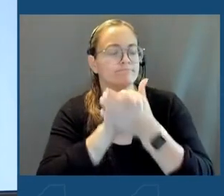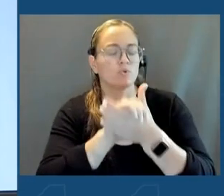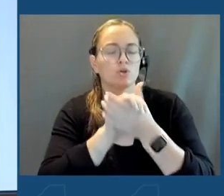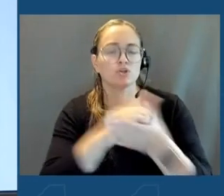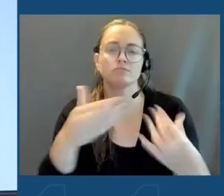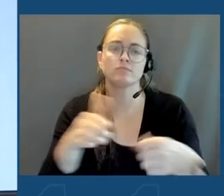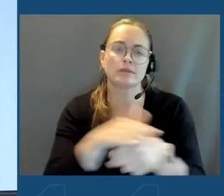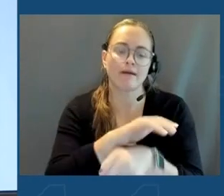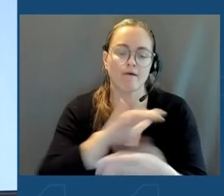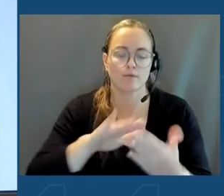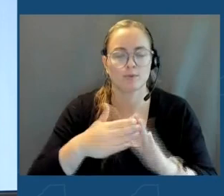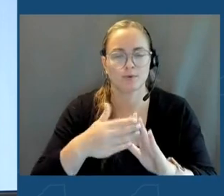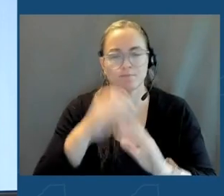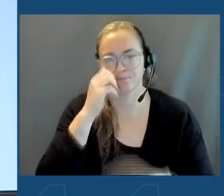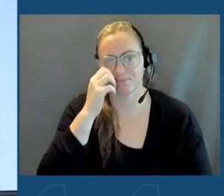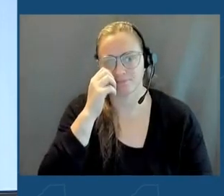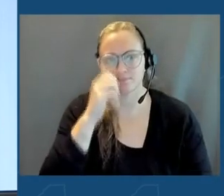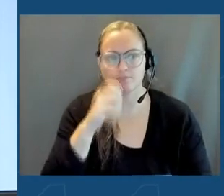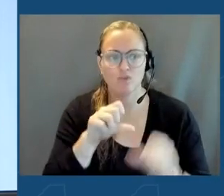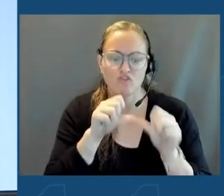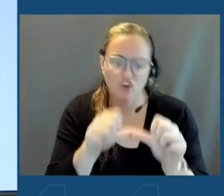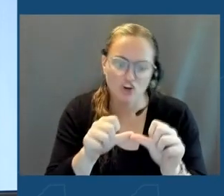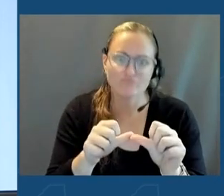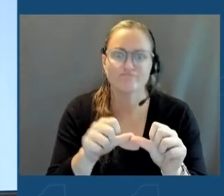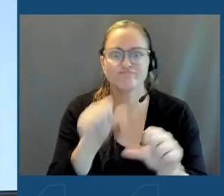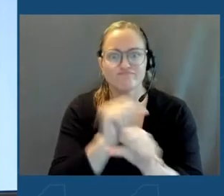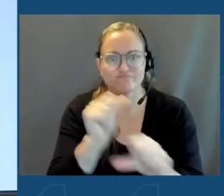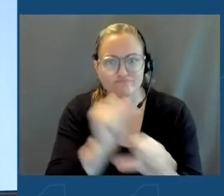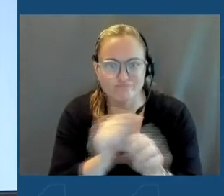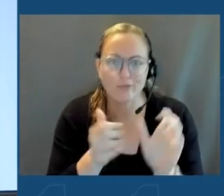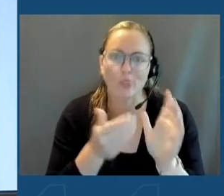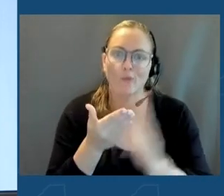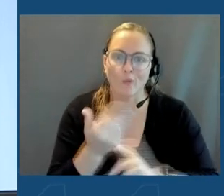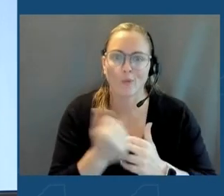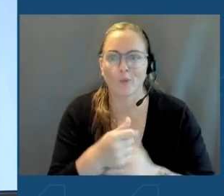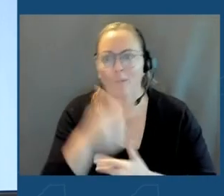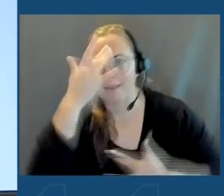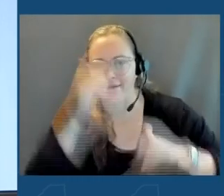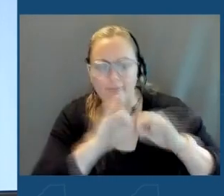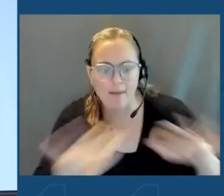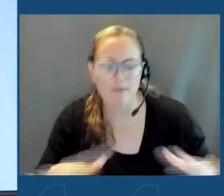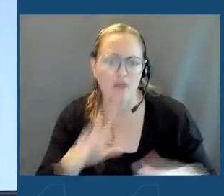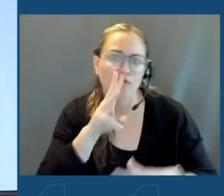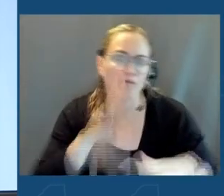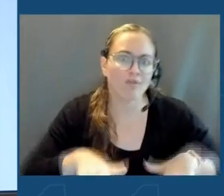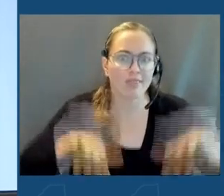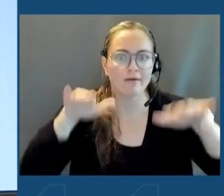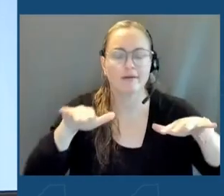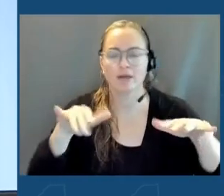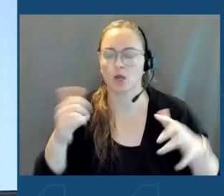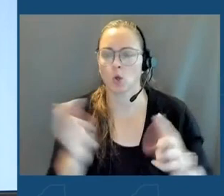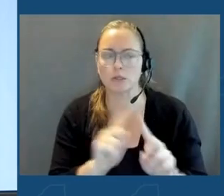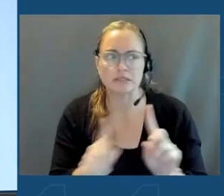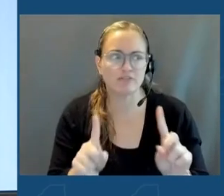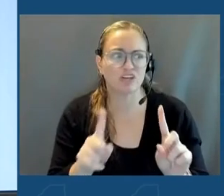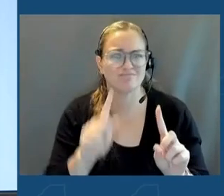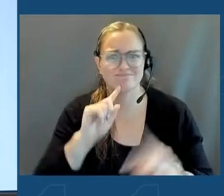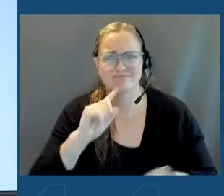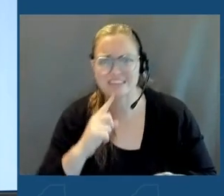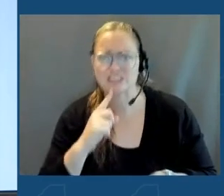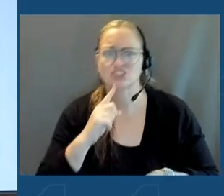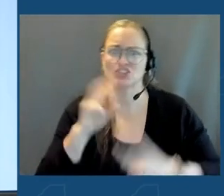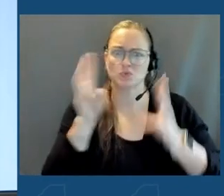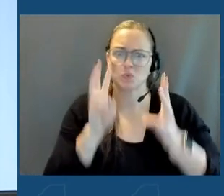entire community for powering through a pandemic, powering through flooding, powering through all kinds of extreme weather,